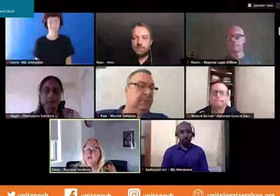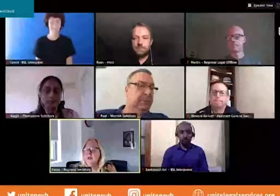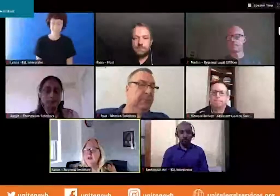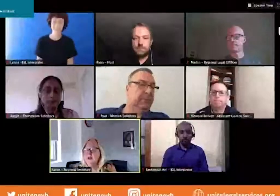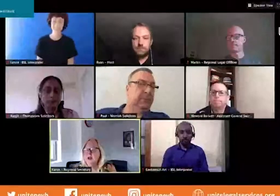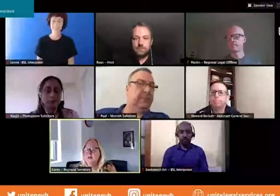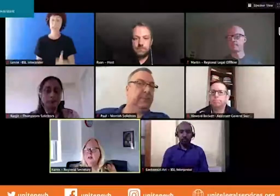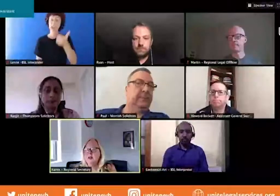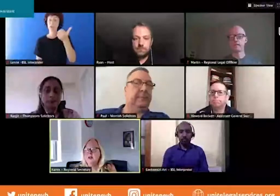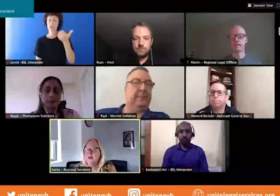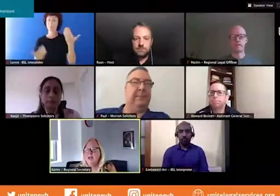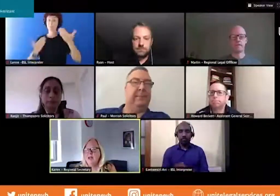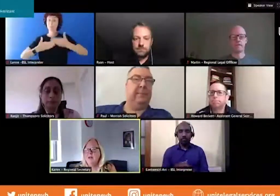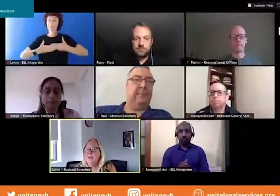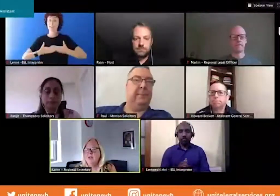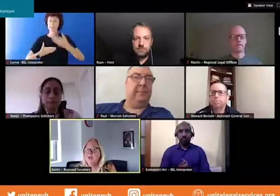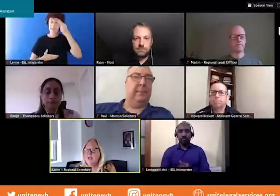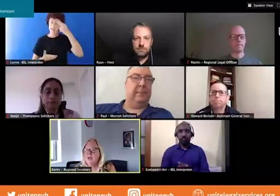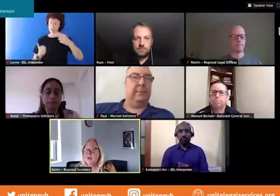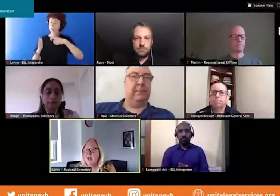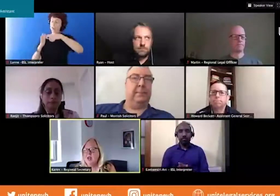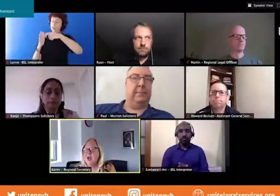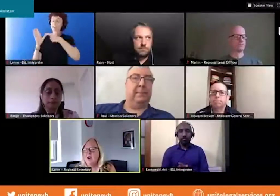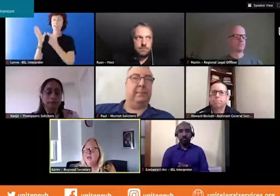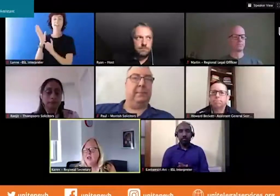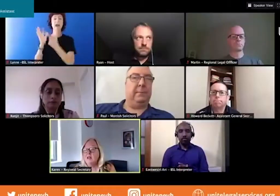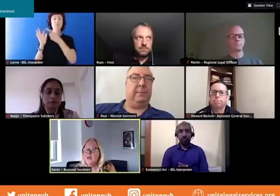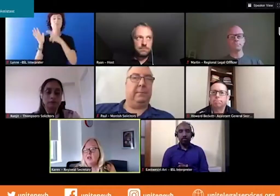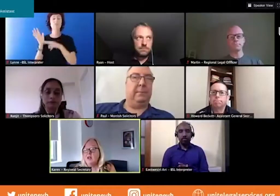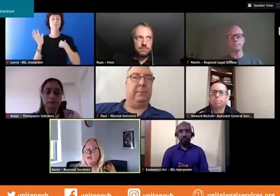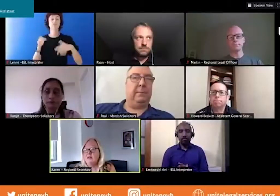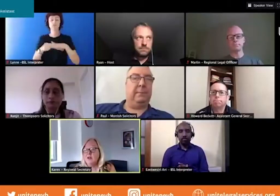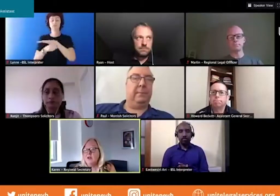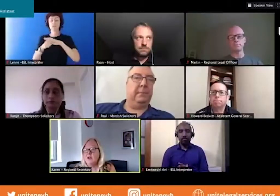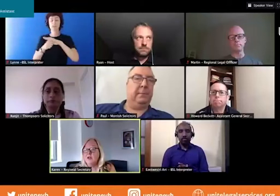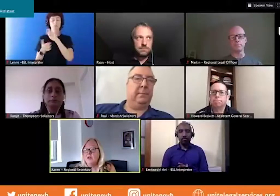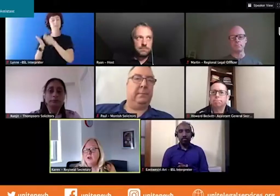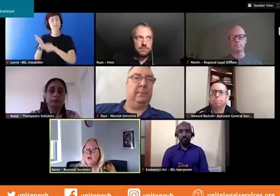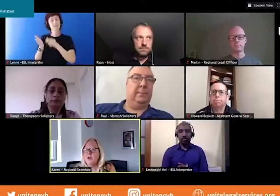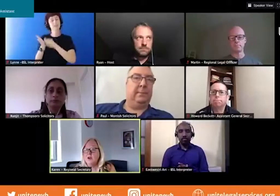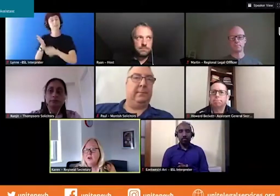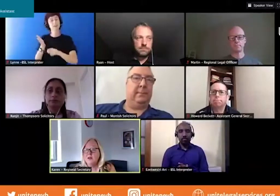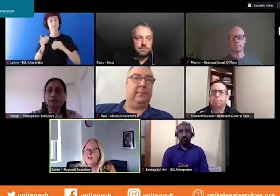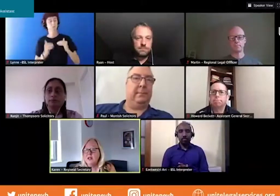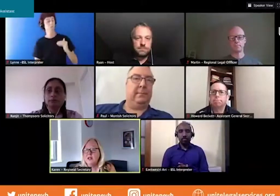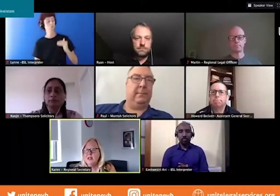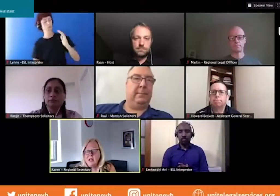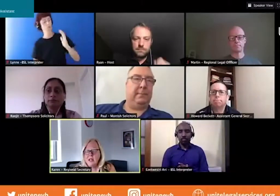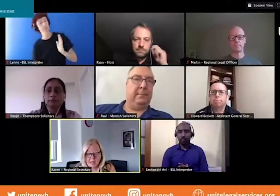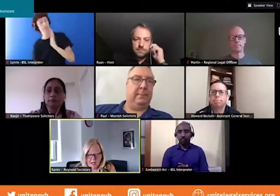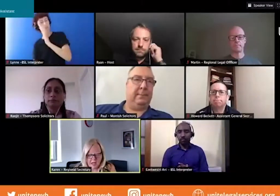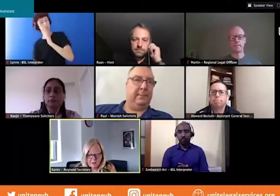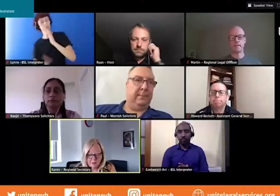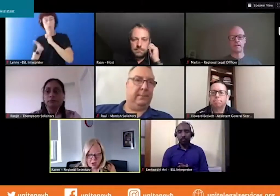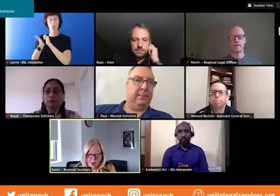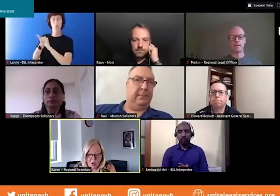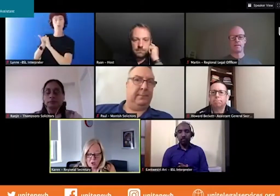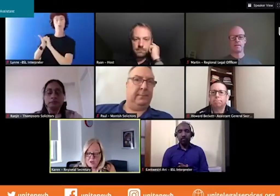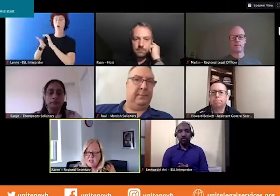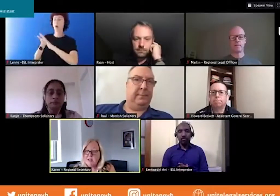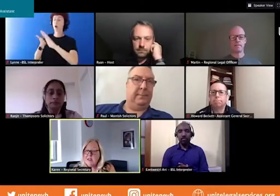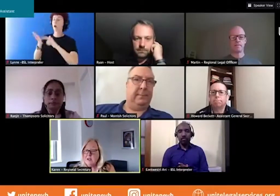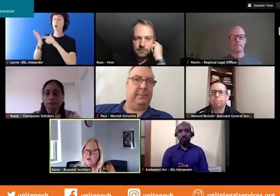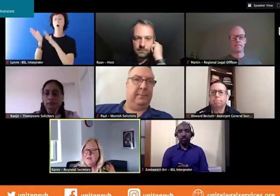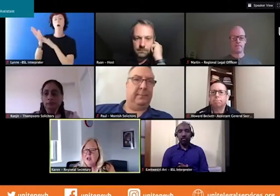Good evening, everybody. My name's Karen Reay. I'm the Regional Secretary of Unite the Union for the North East Yorkshire and Humberside.